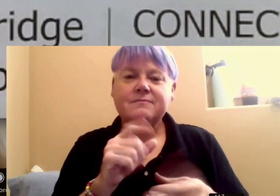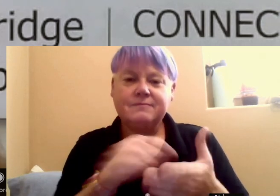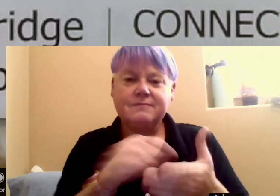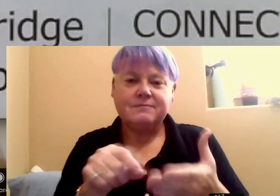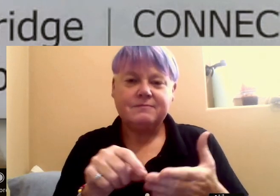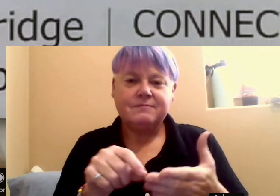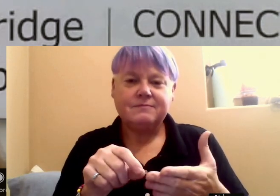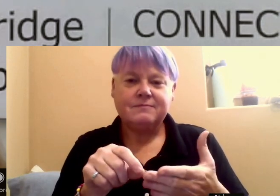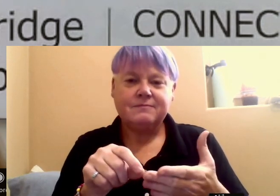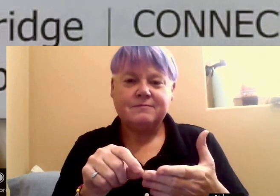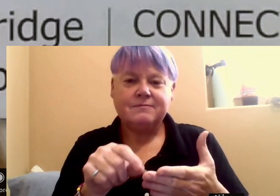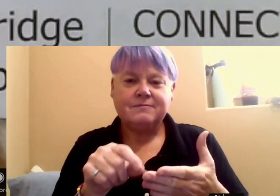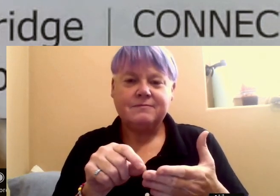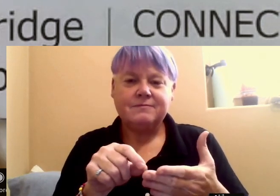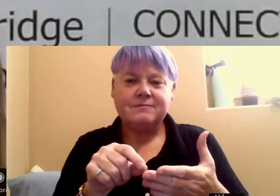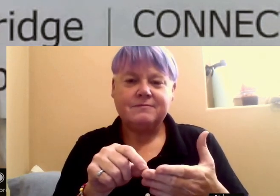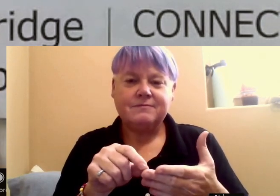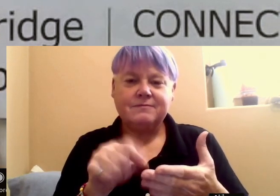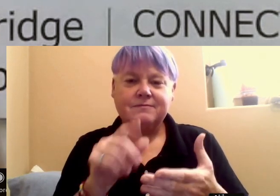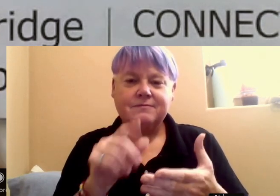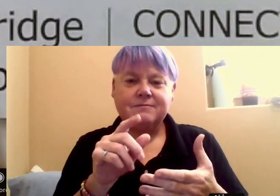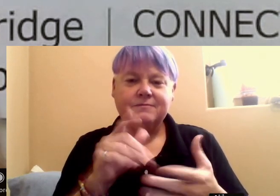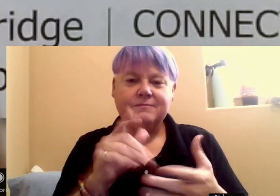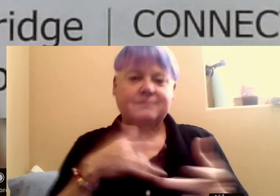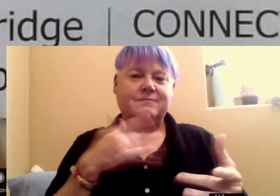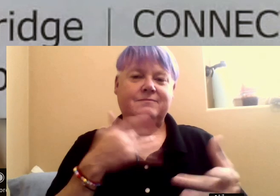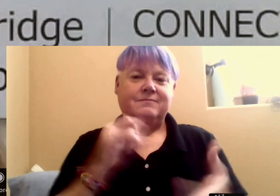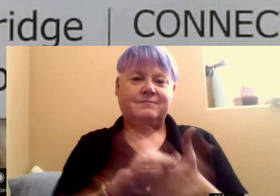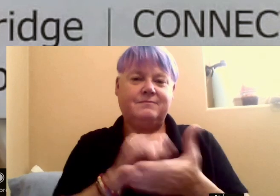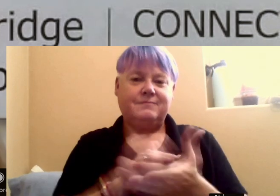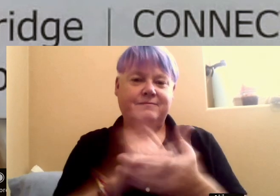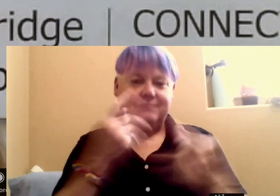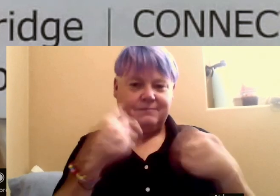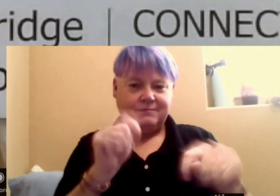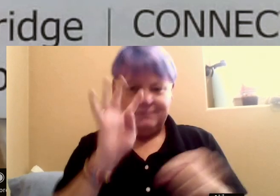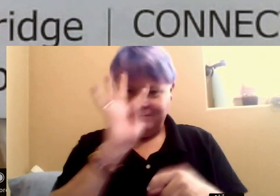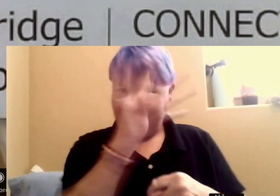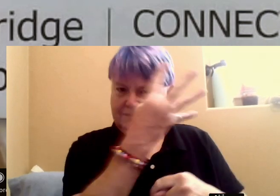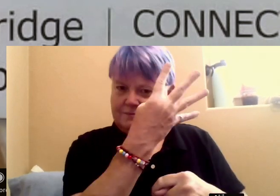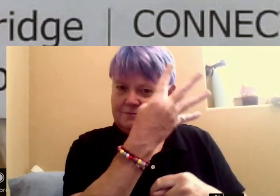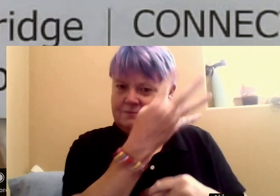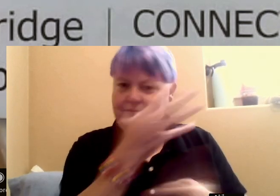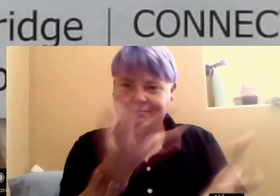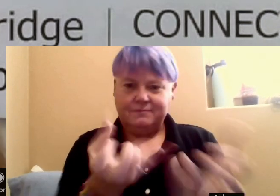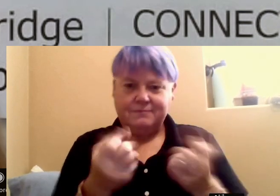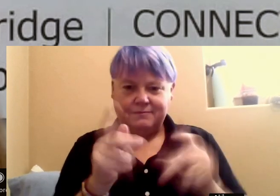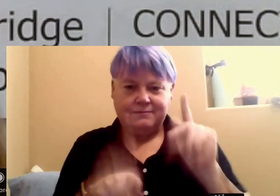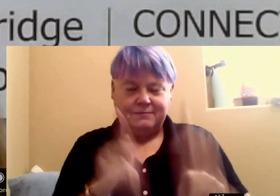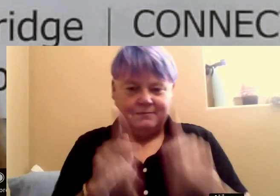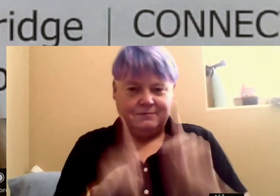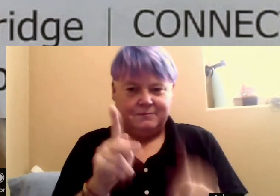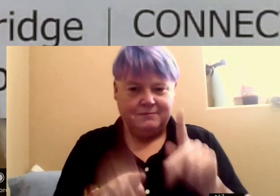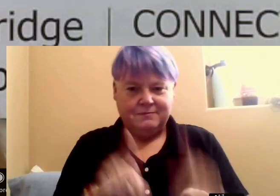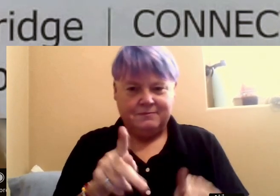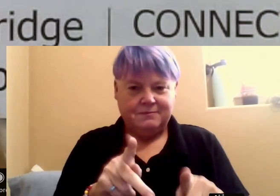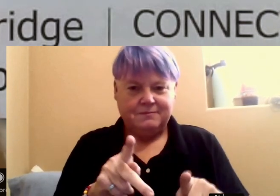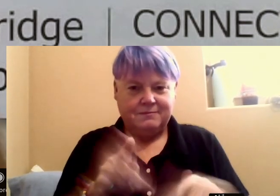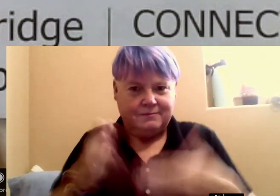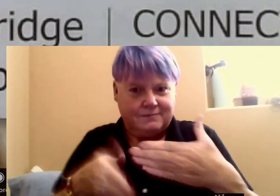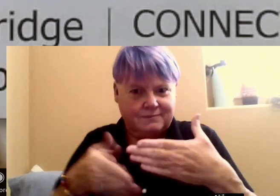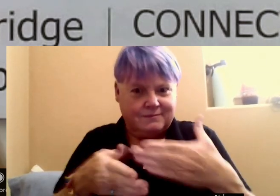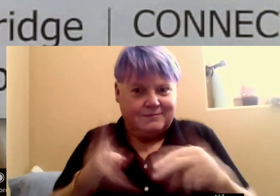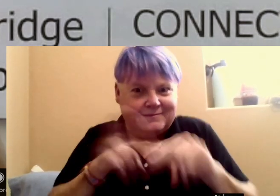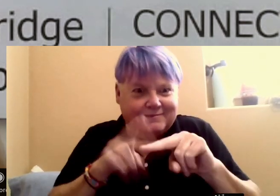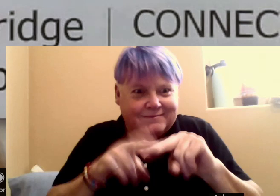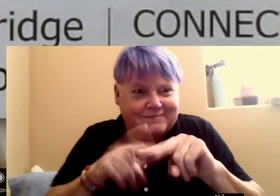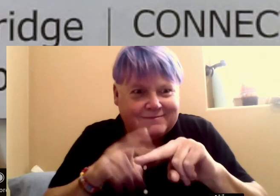kind of feeling that you're trying to create, and you kind of want people to keep, you know, be on the end of the seat of their chair.